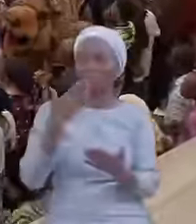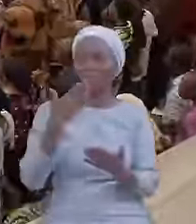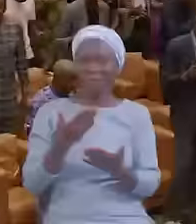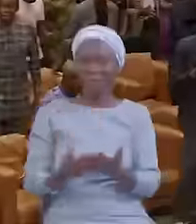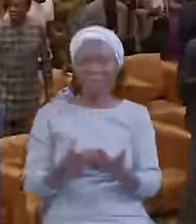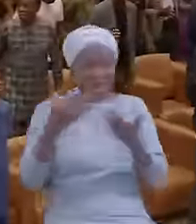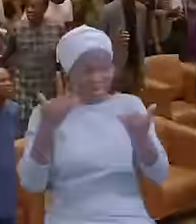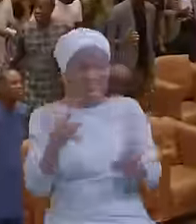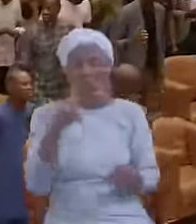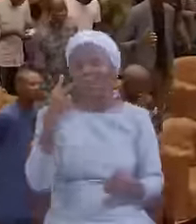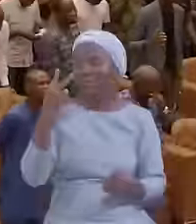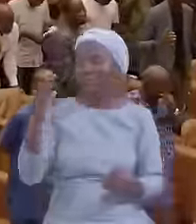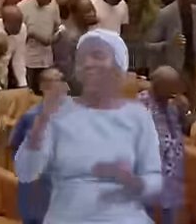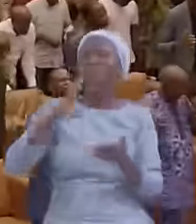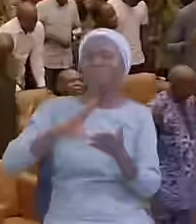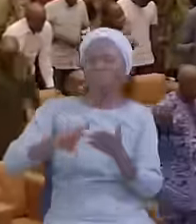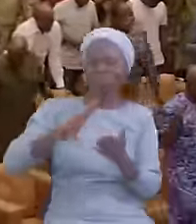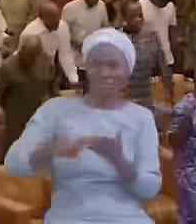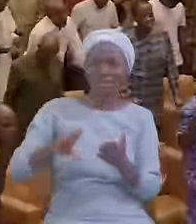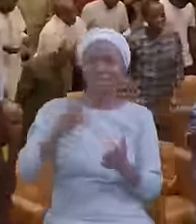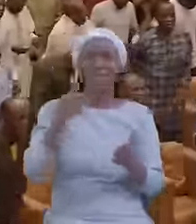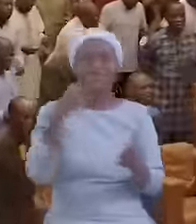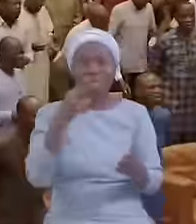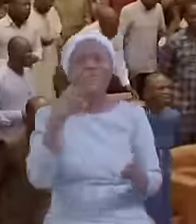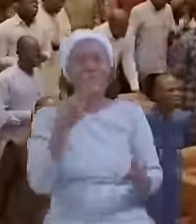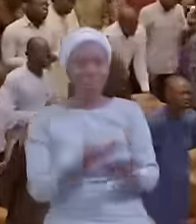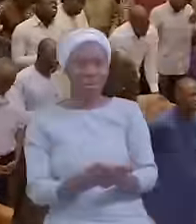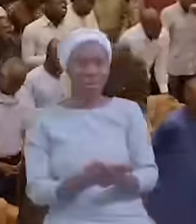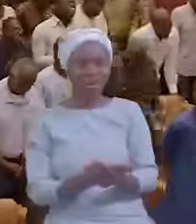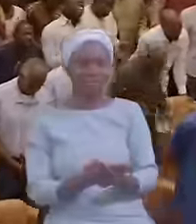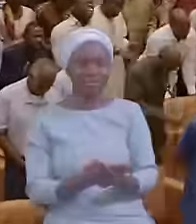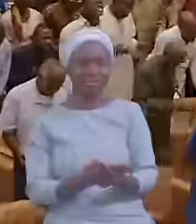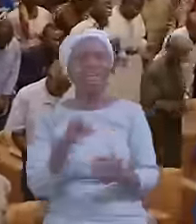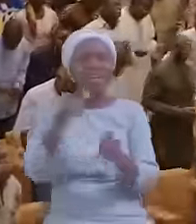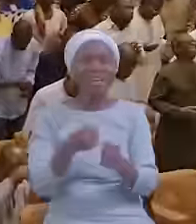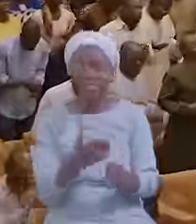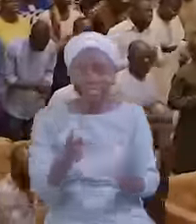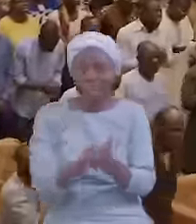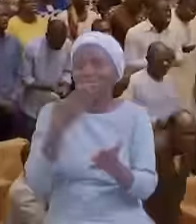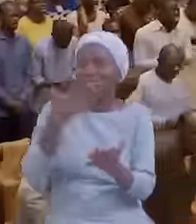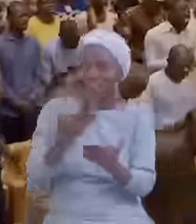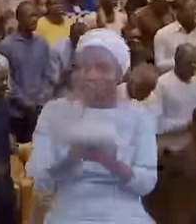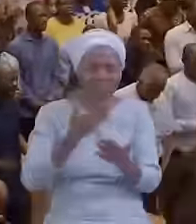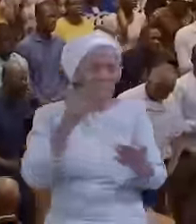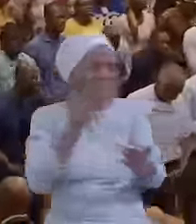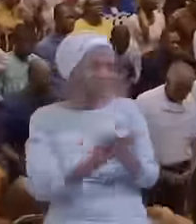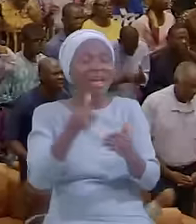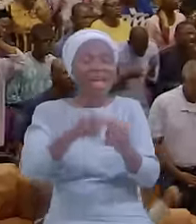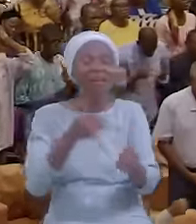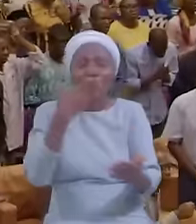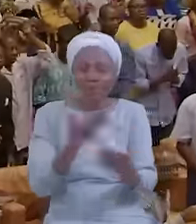You see forgiveness, you see well. Everything good, every good thing that you